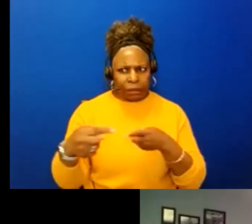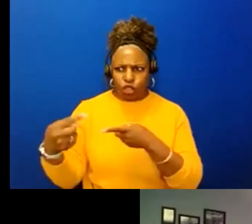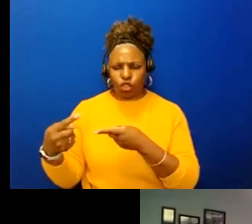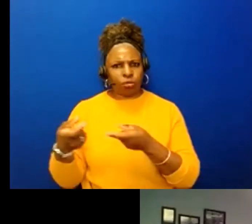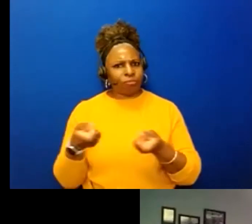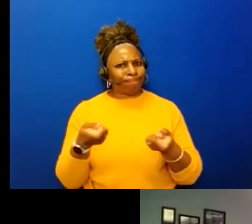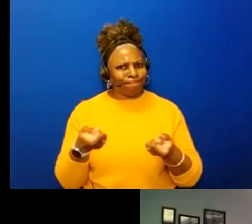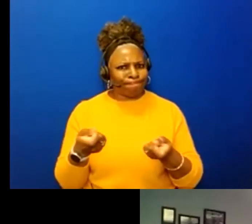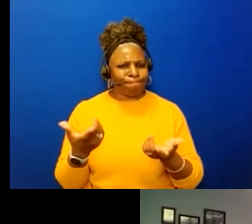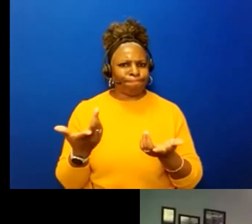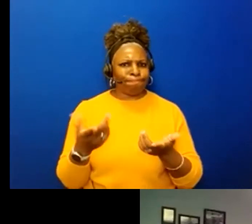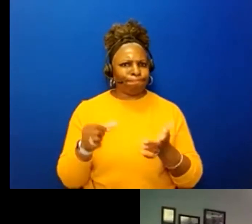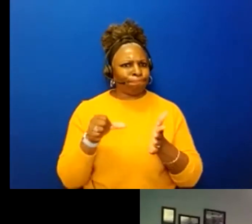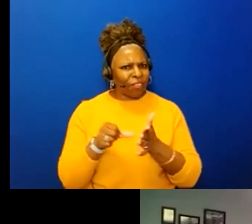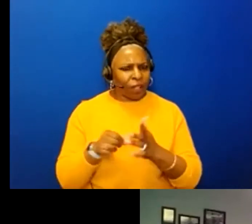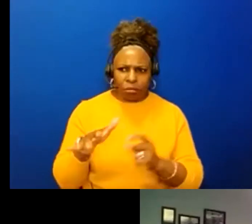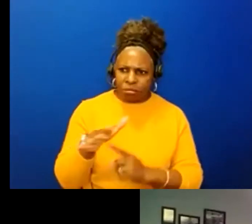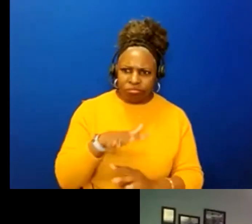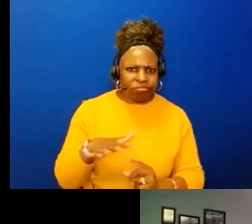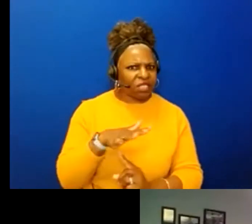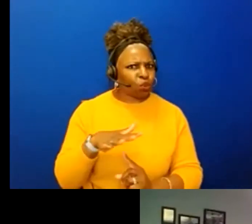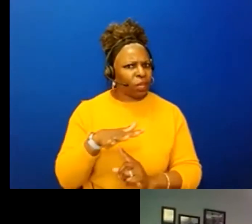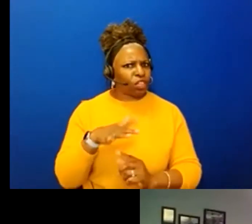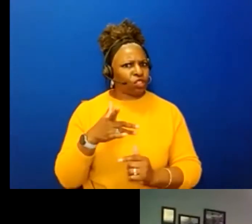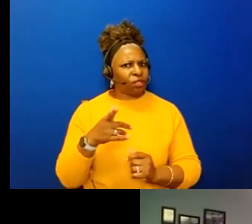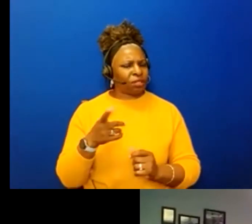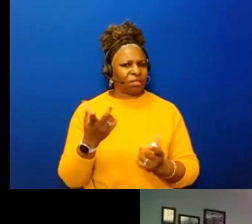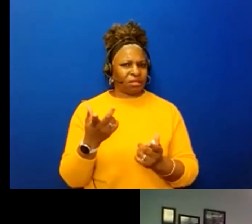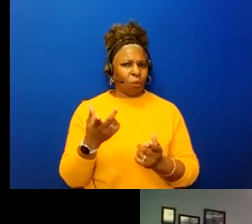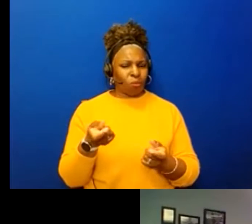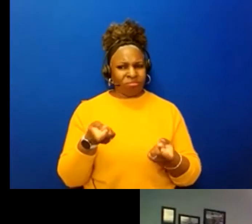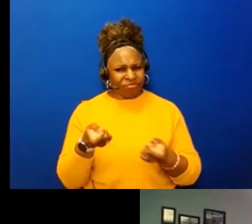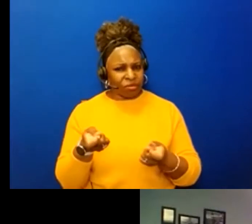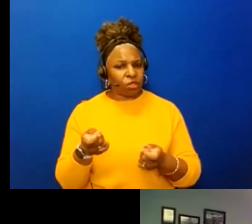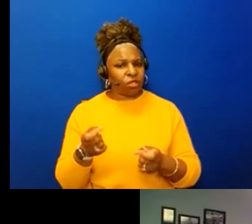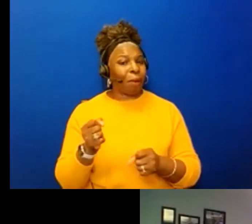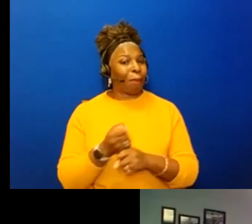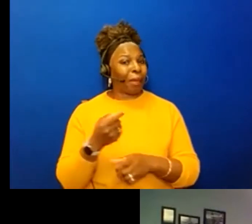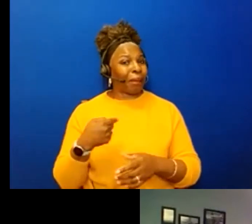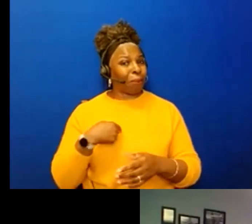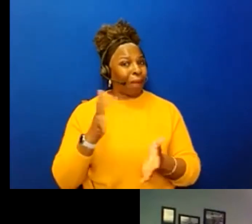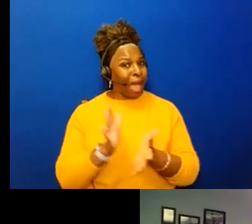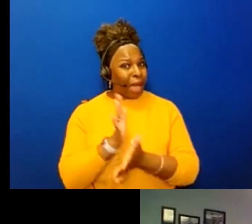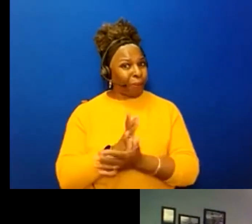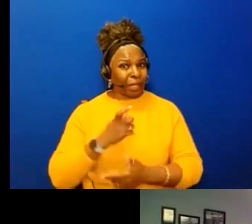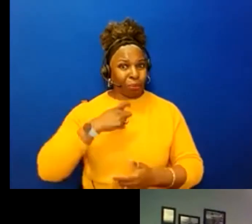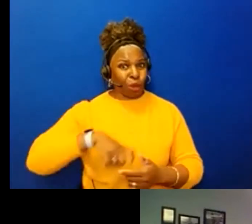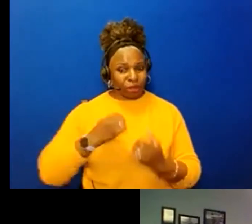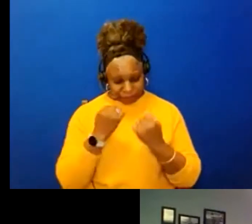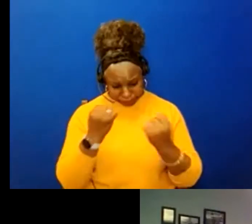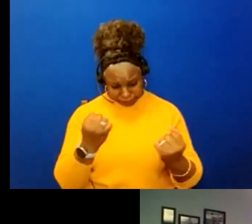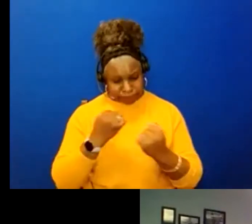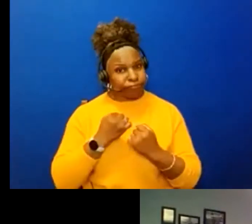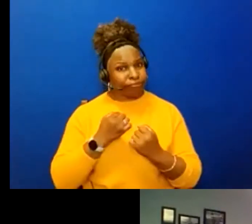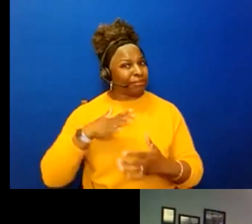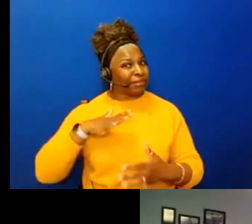to make me primarily a happier person, because I think happiness is hugely important. But the happiness